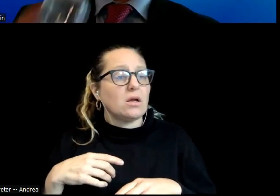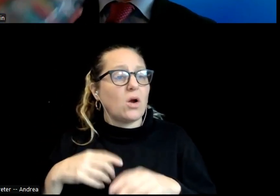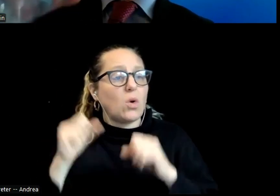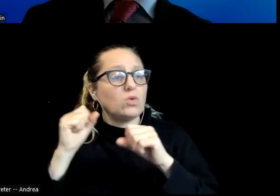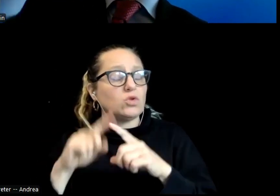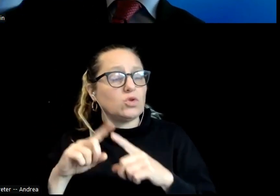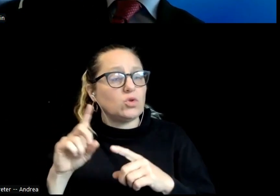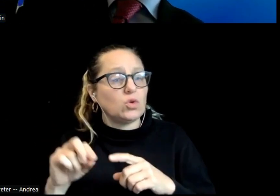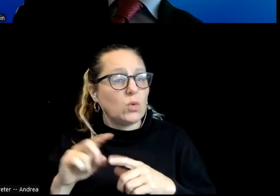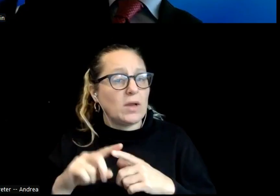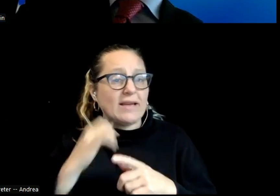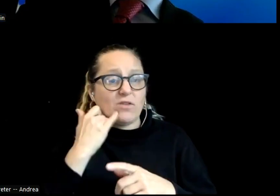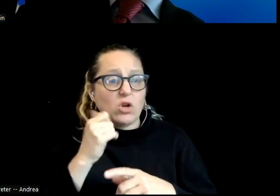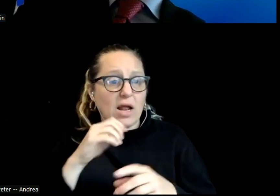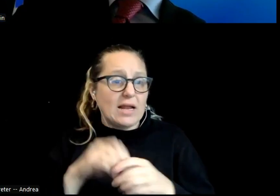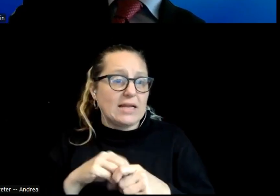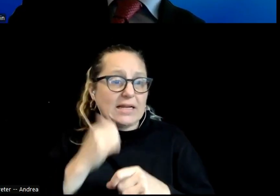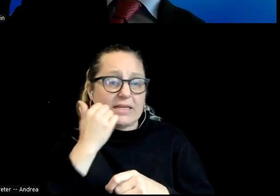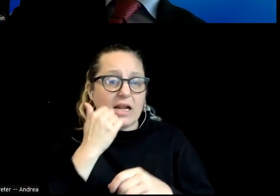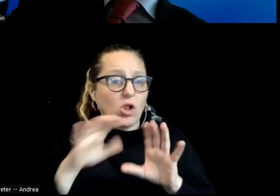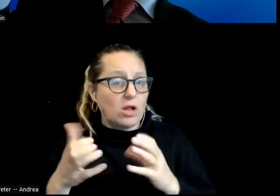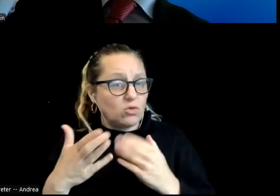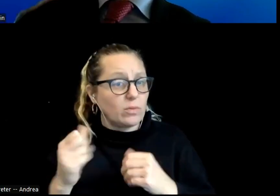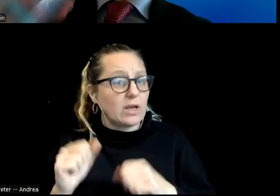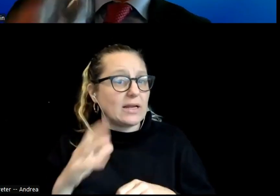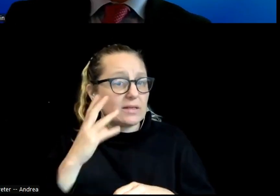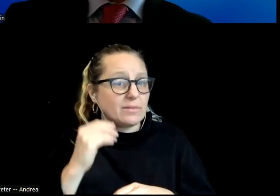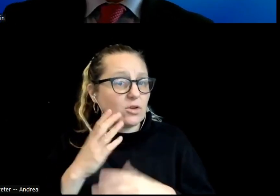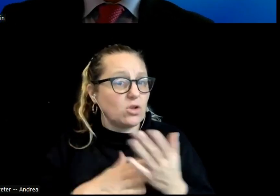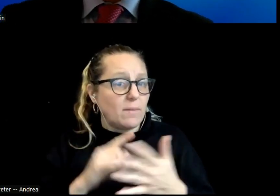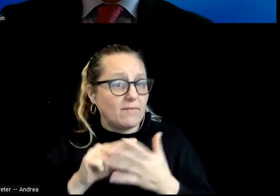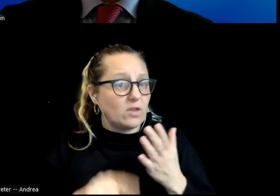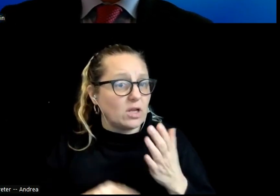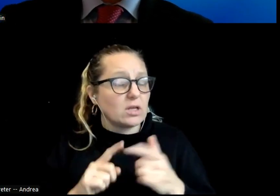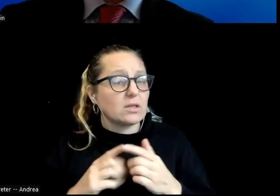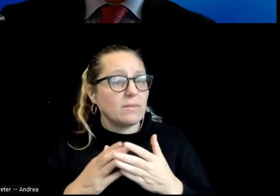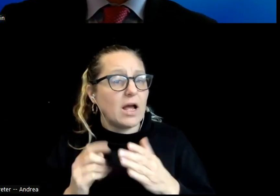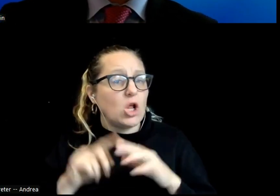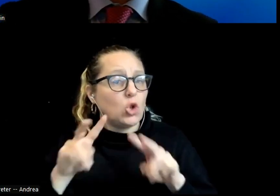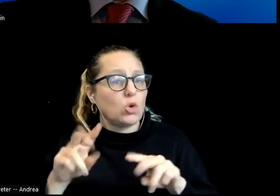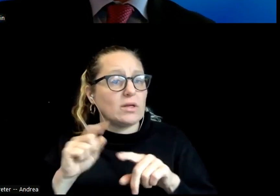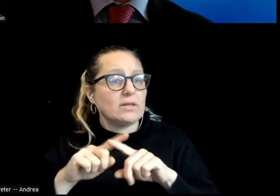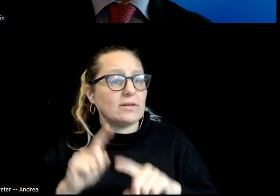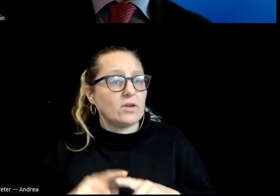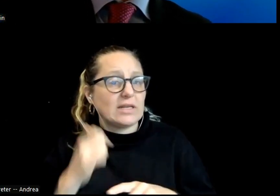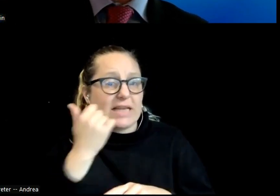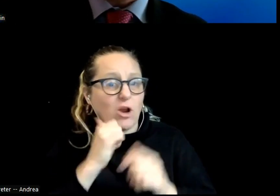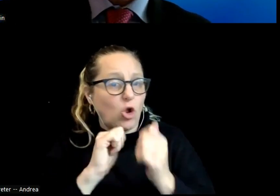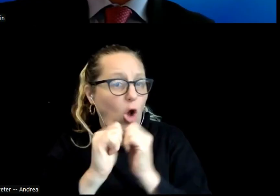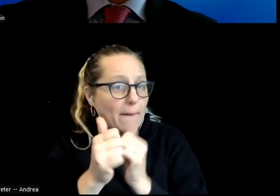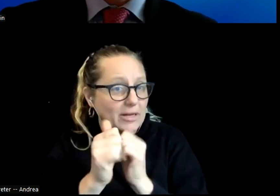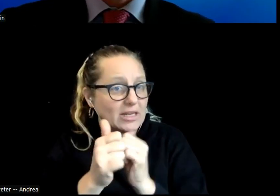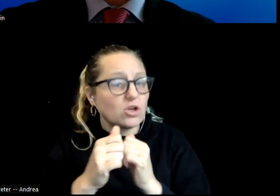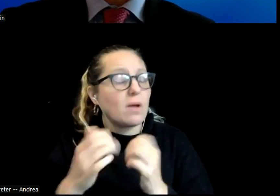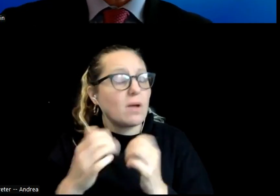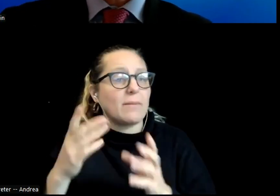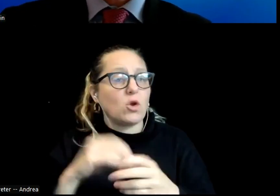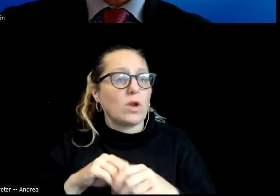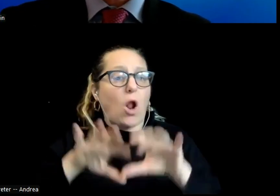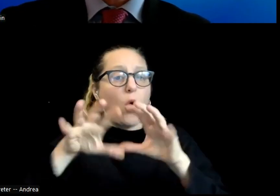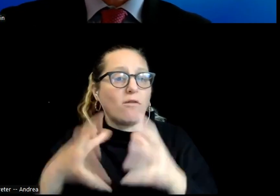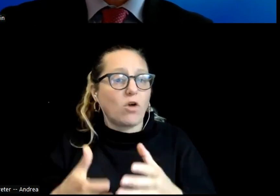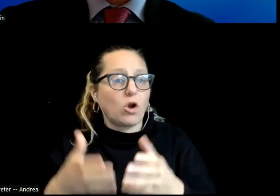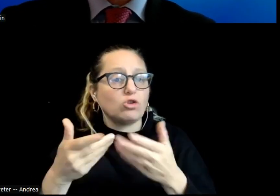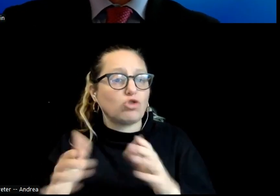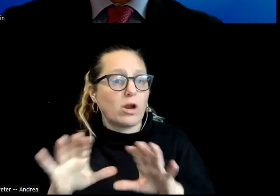in a dental classroom, you can experience some of those things by looking at the different dental competitions. Perhaps you're in an overall general